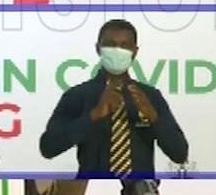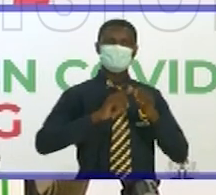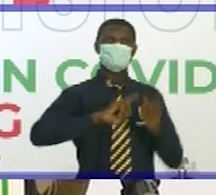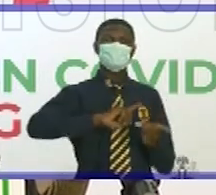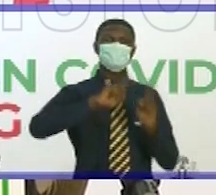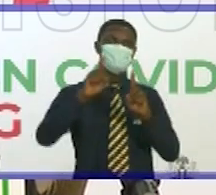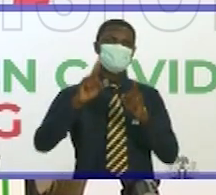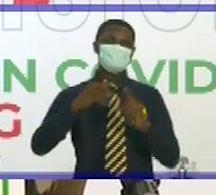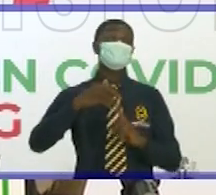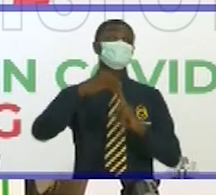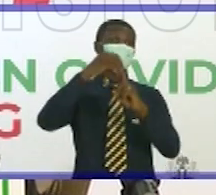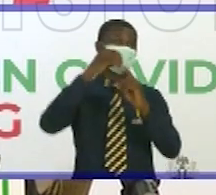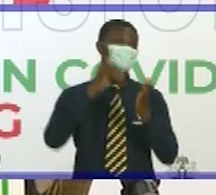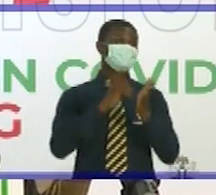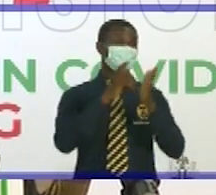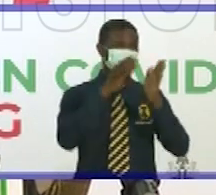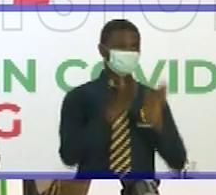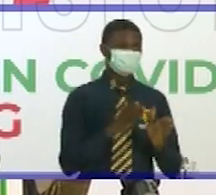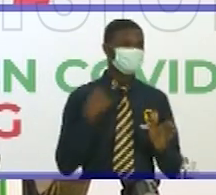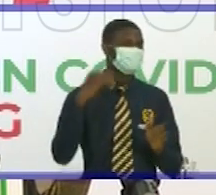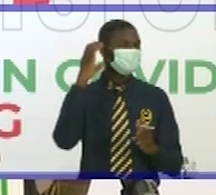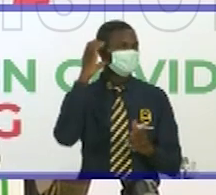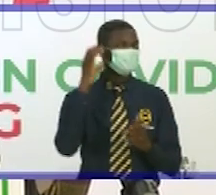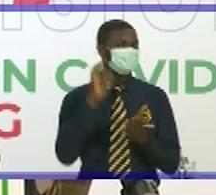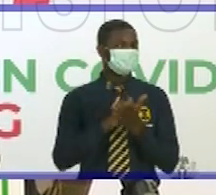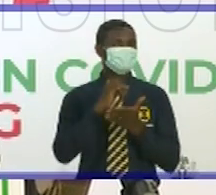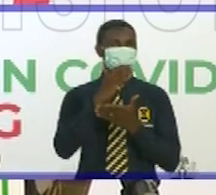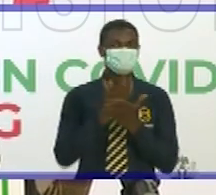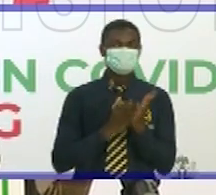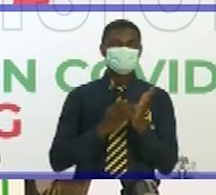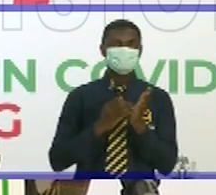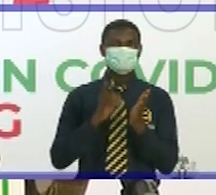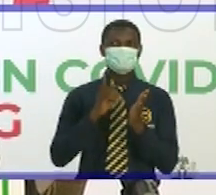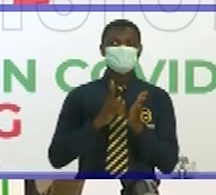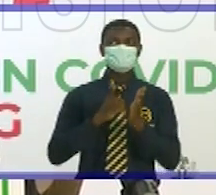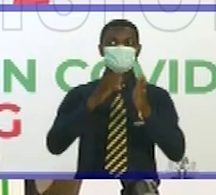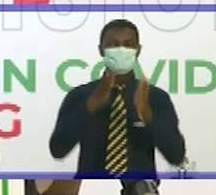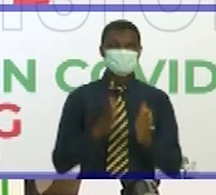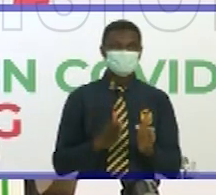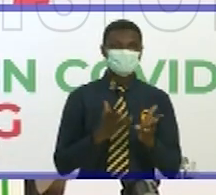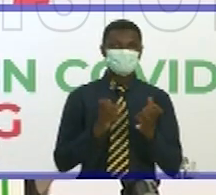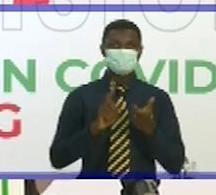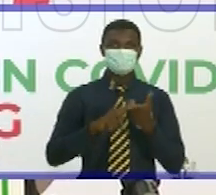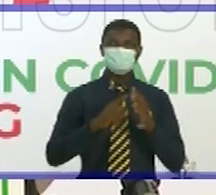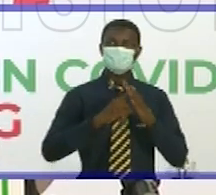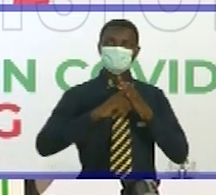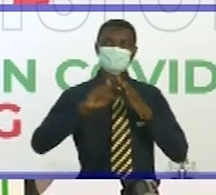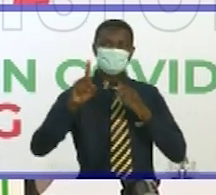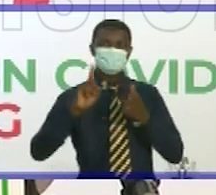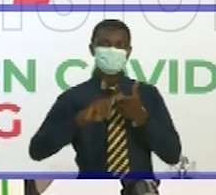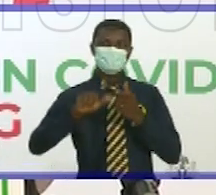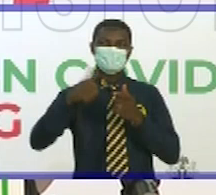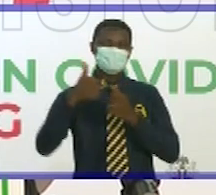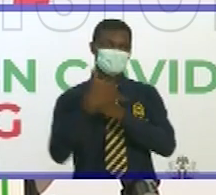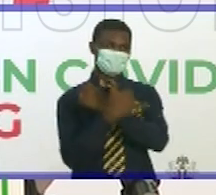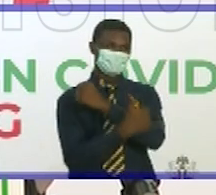dokita tori pe laipe yi la gbo pe awon dokita kan won fe kuro ni ilu lo si oke okun